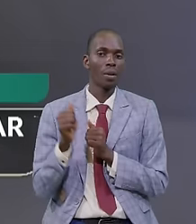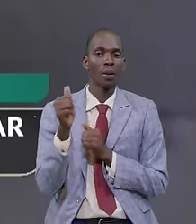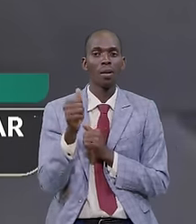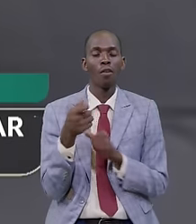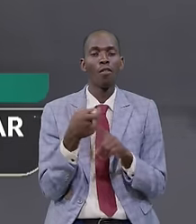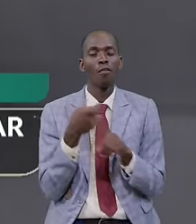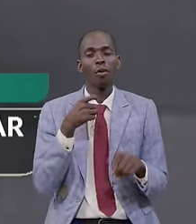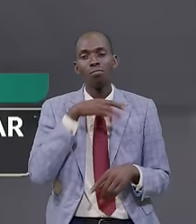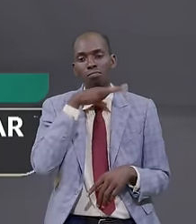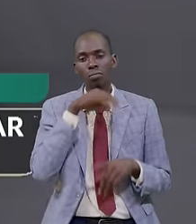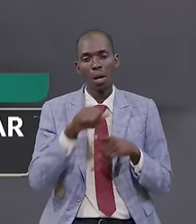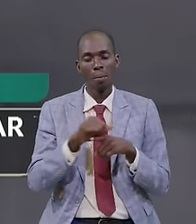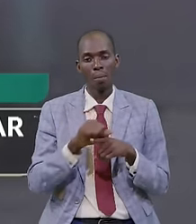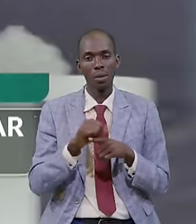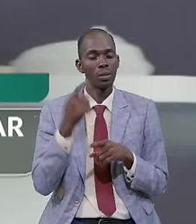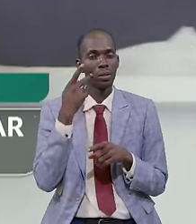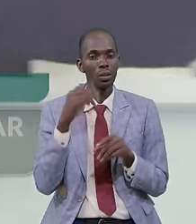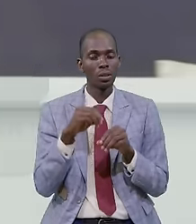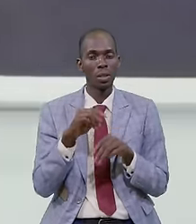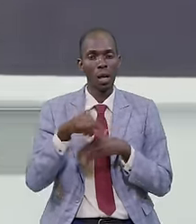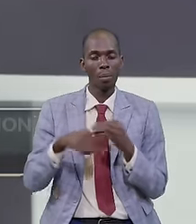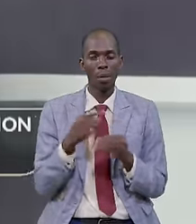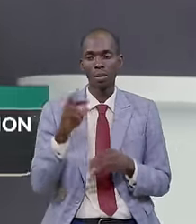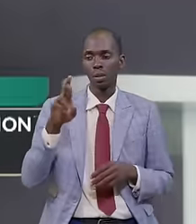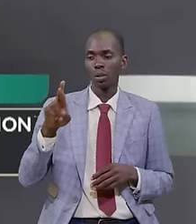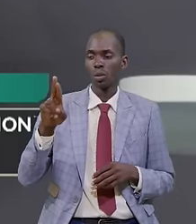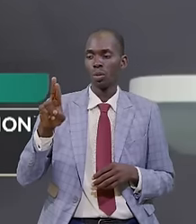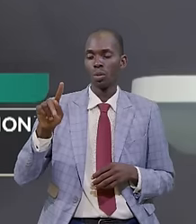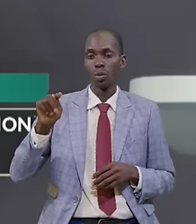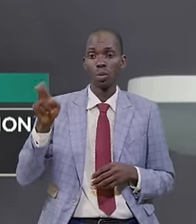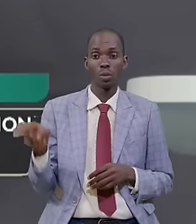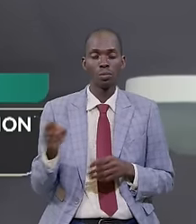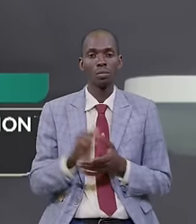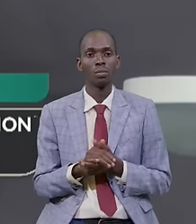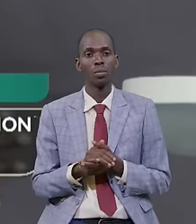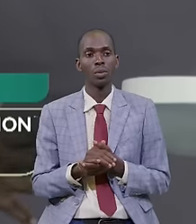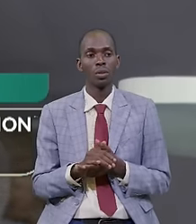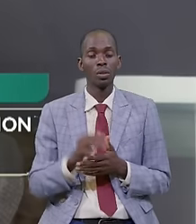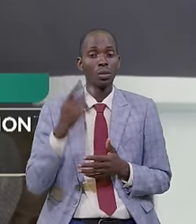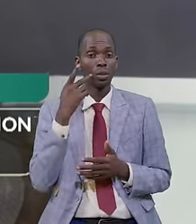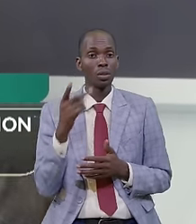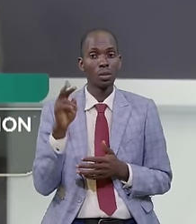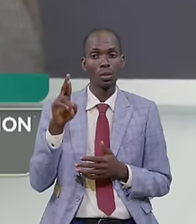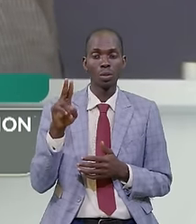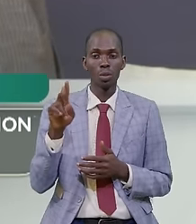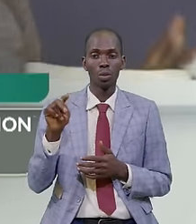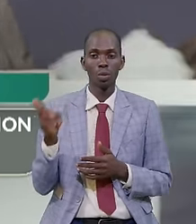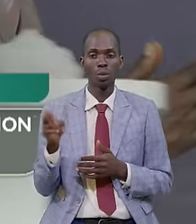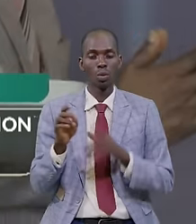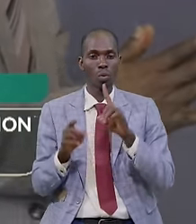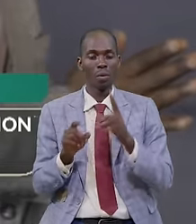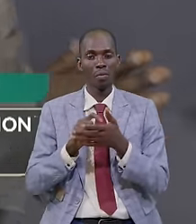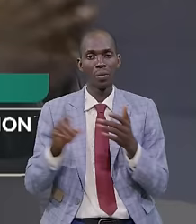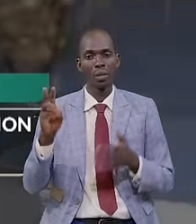corruption. We come to Ruth. And in Ruth, we're looking at chapter 1, verse 16.